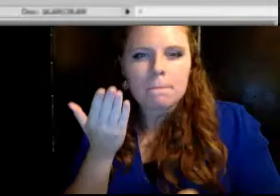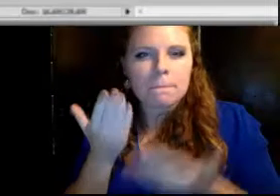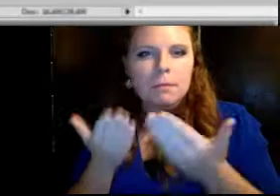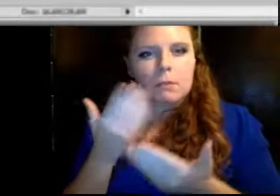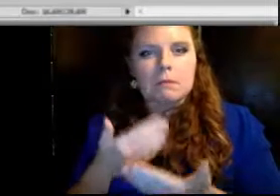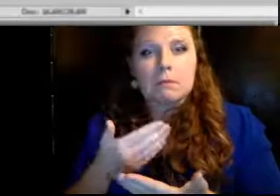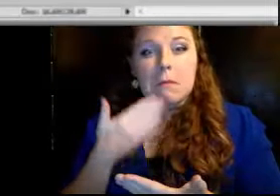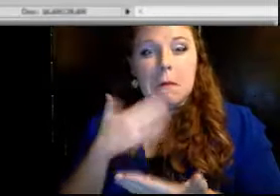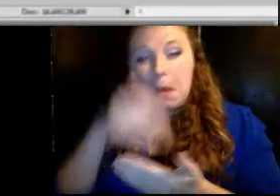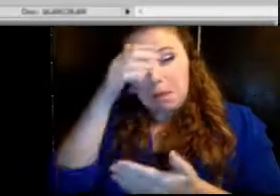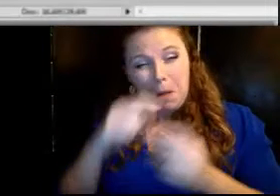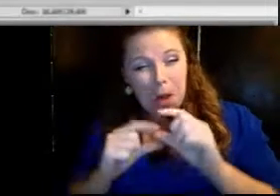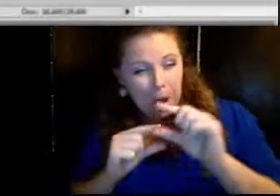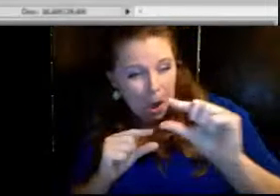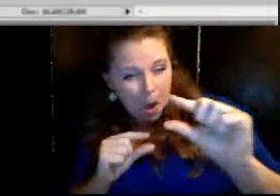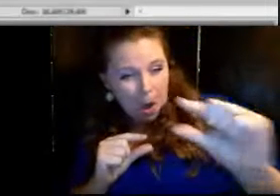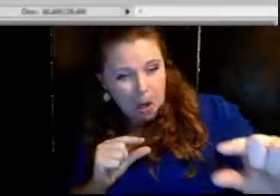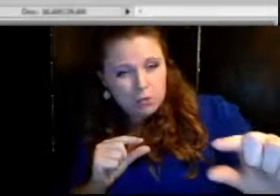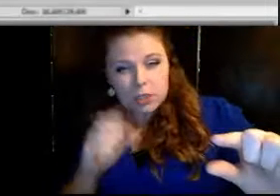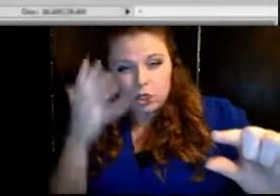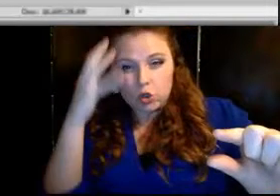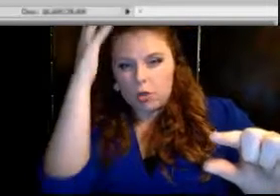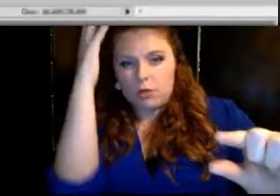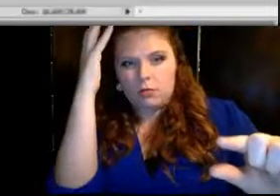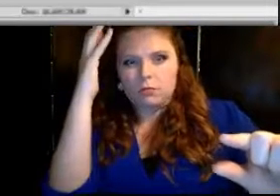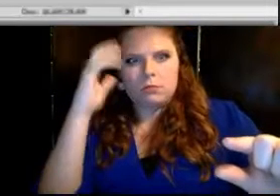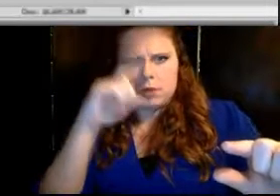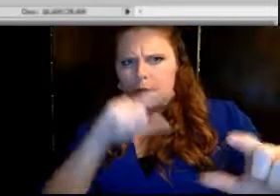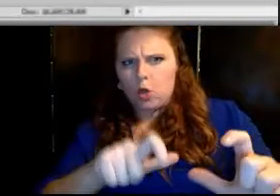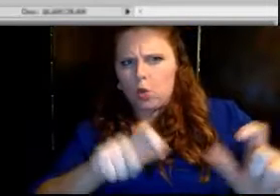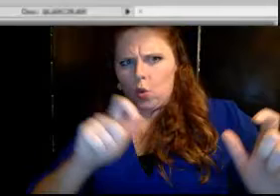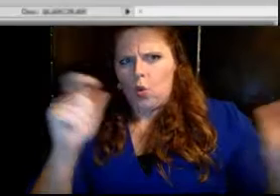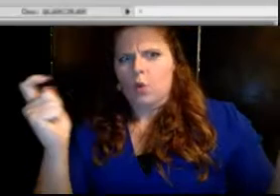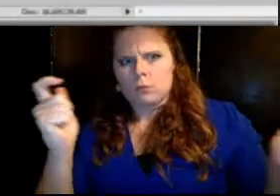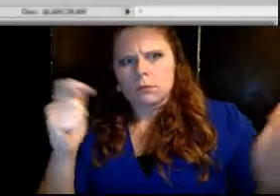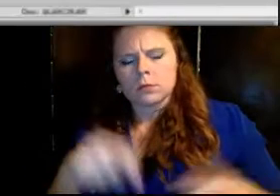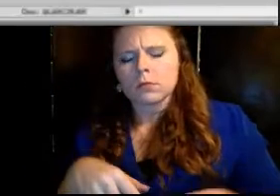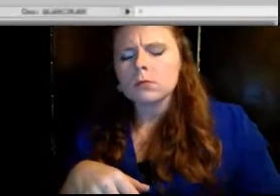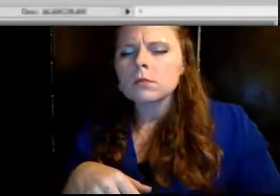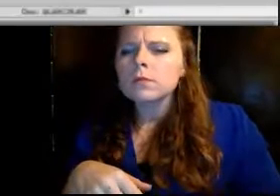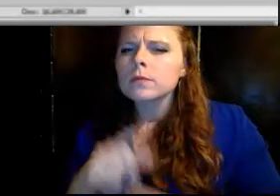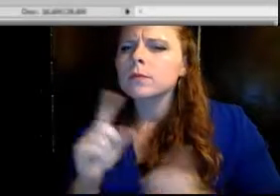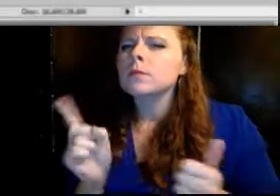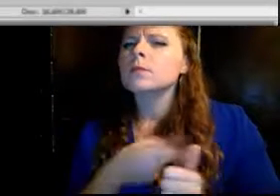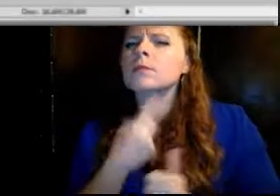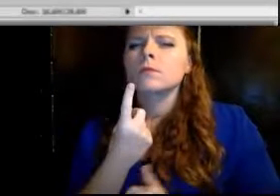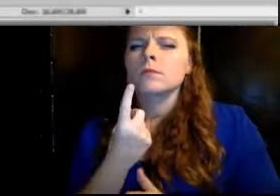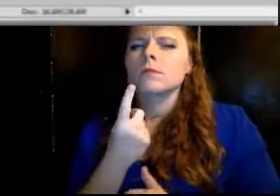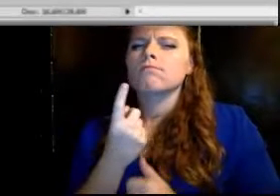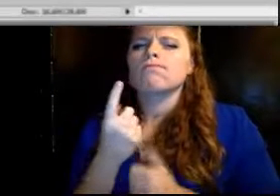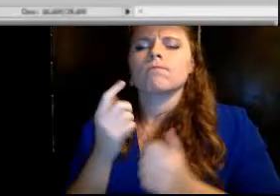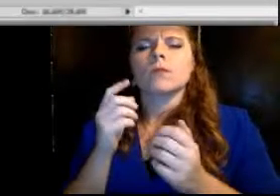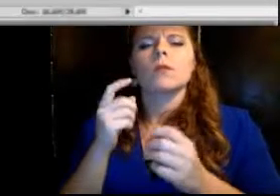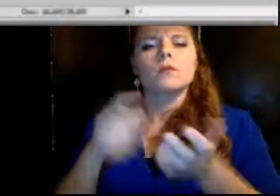the bad guy's way in the distance and the tree is up close. Then that'd make him very big. So the first thing you can do is talk